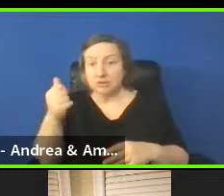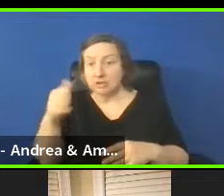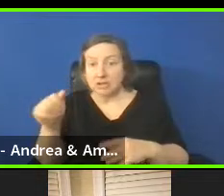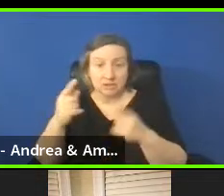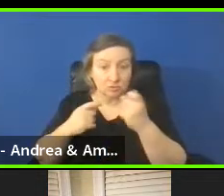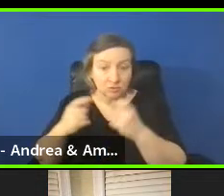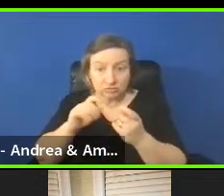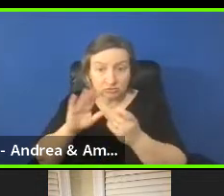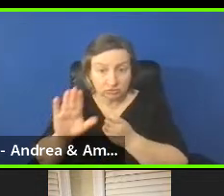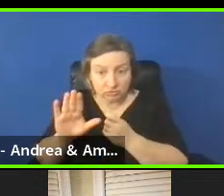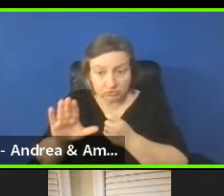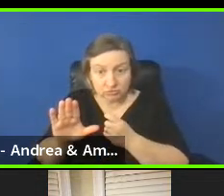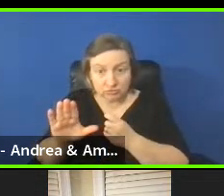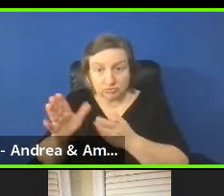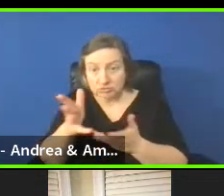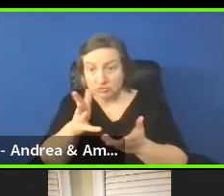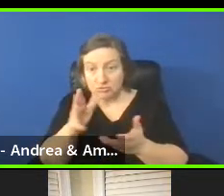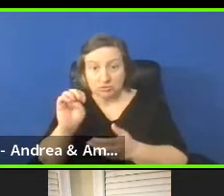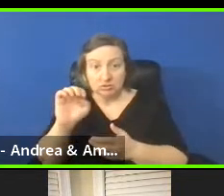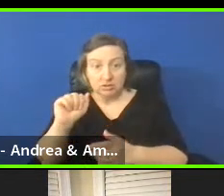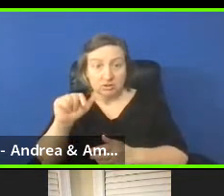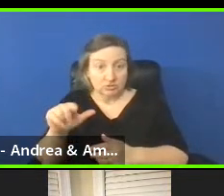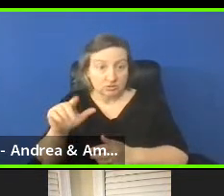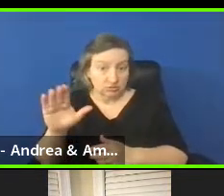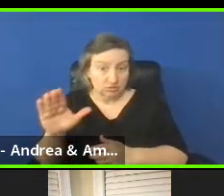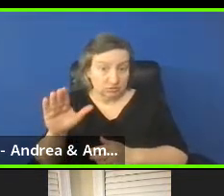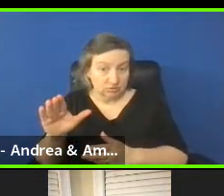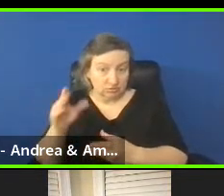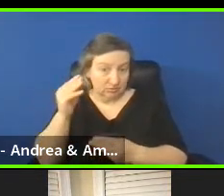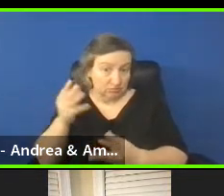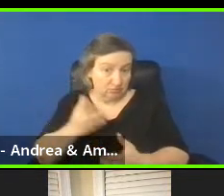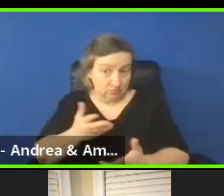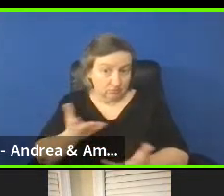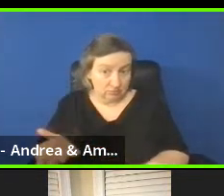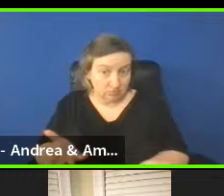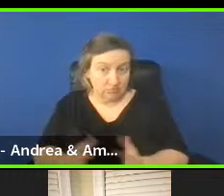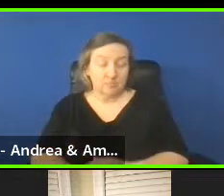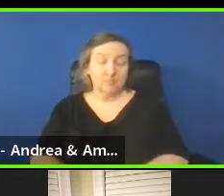that the EAG may have for me.